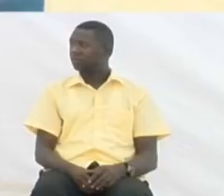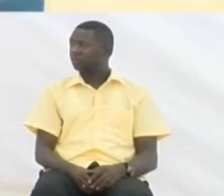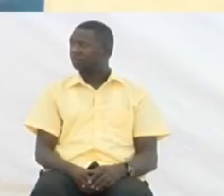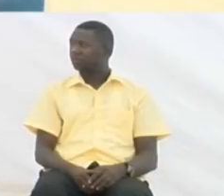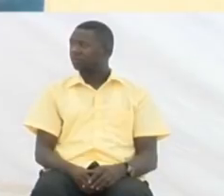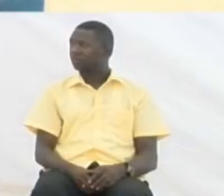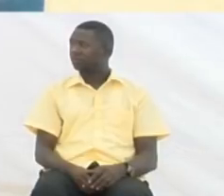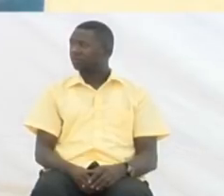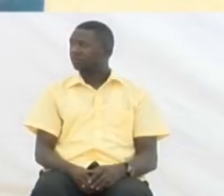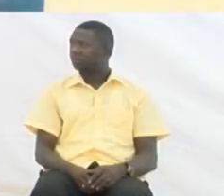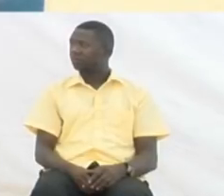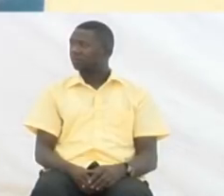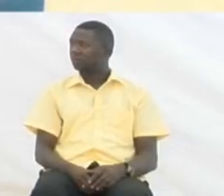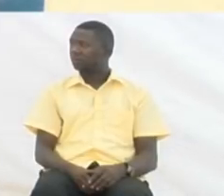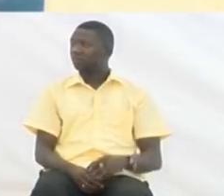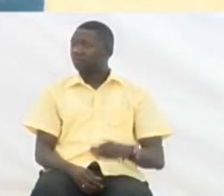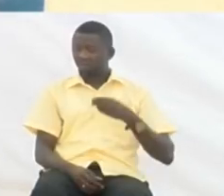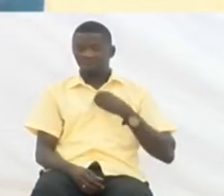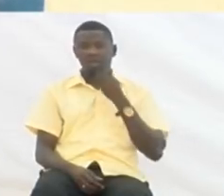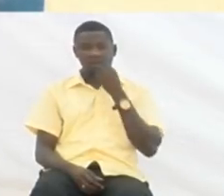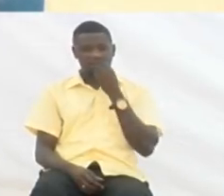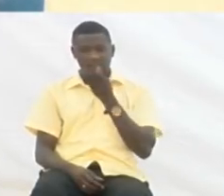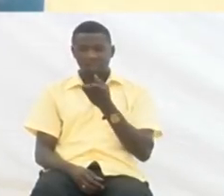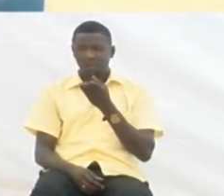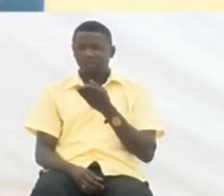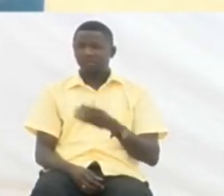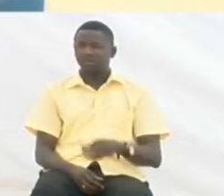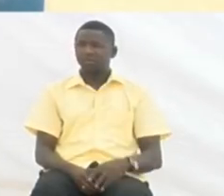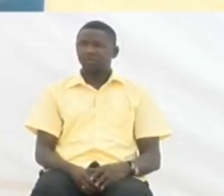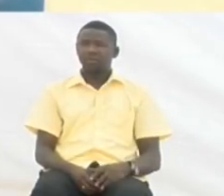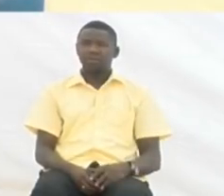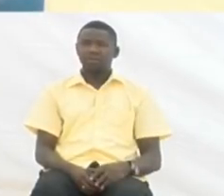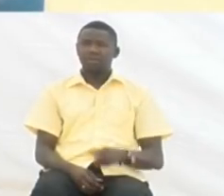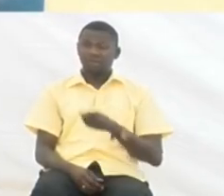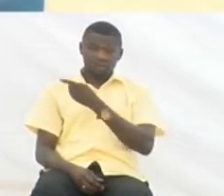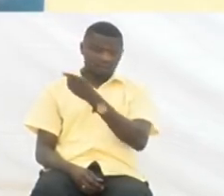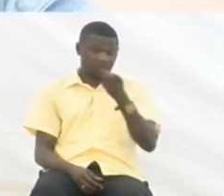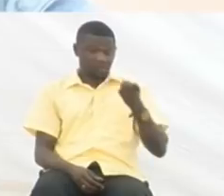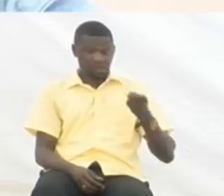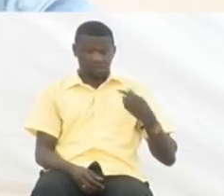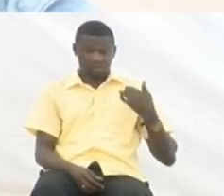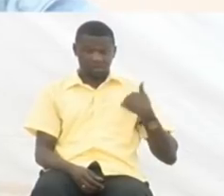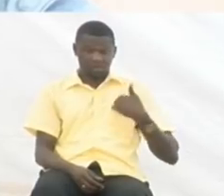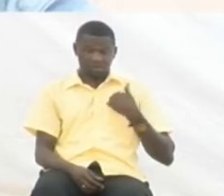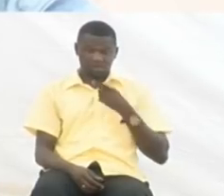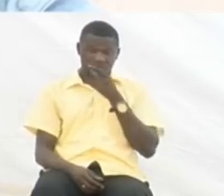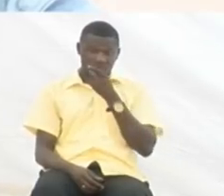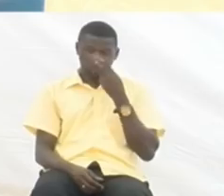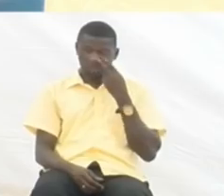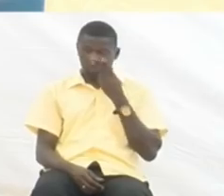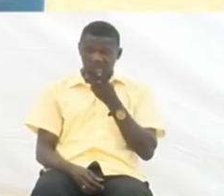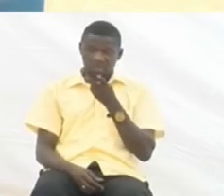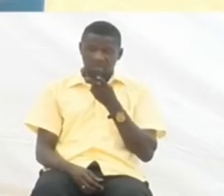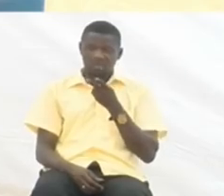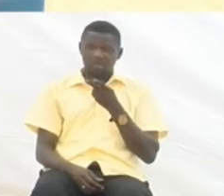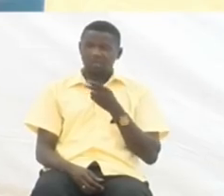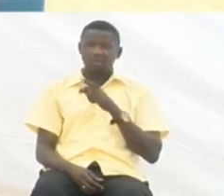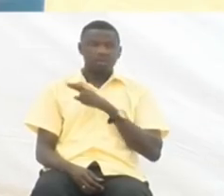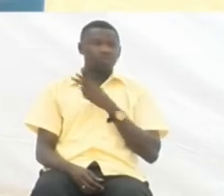ha ite ko nte ko. I said yo nyunu min nje teng. You see these individuals,